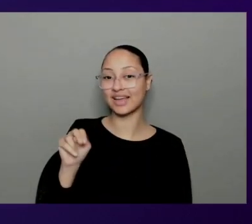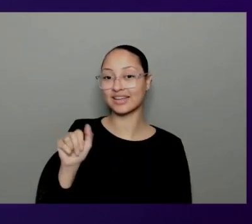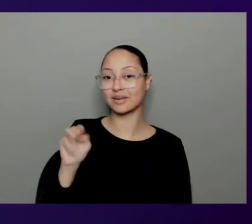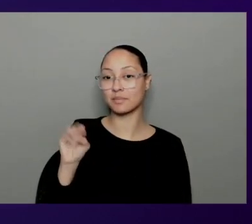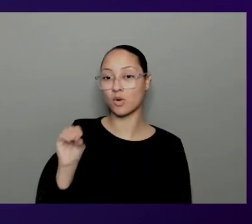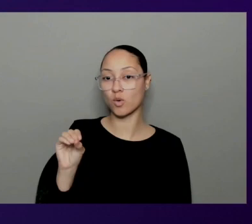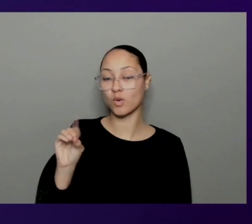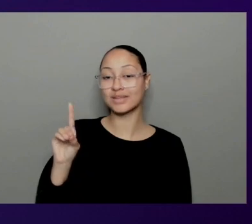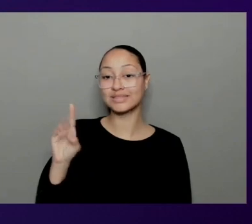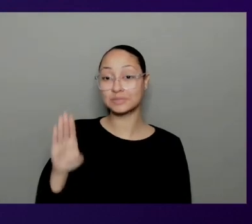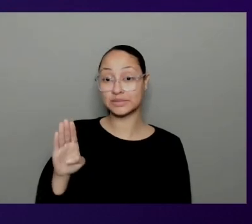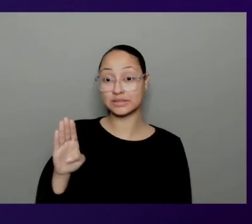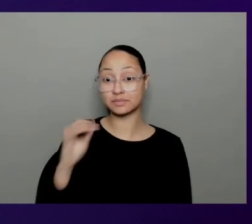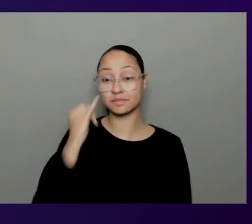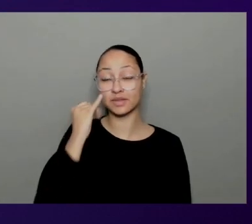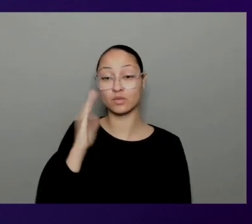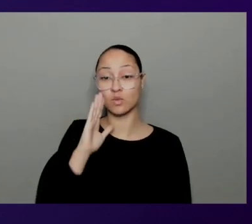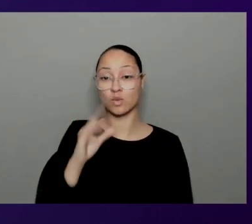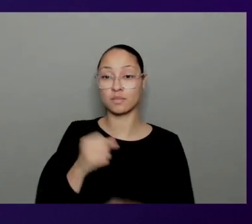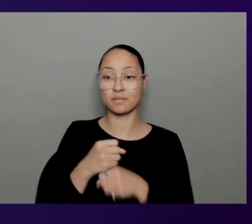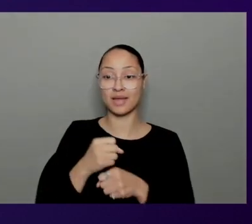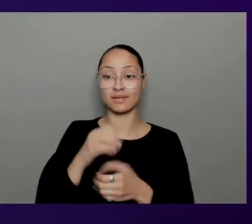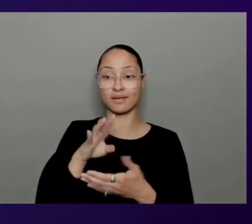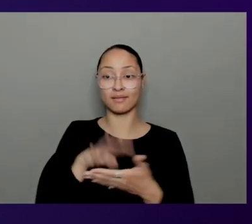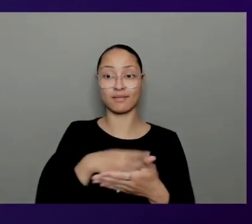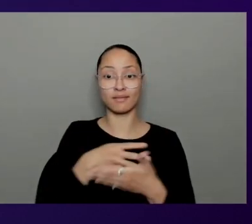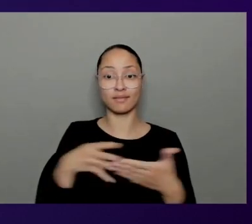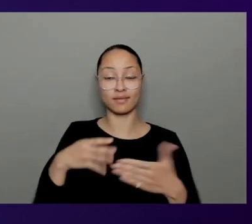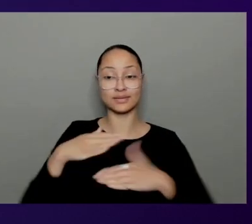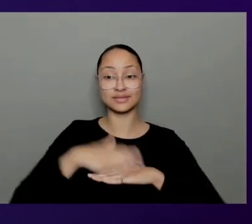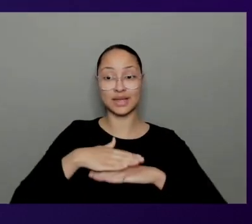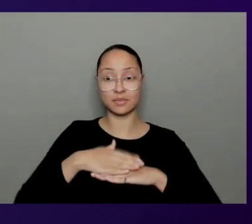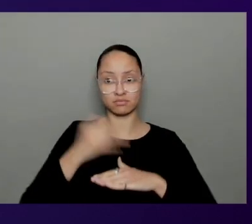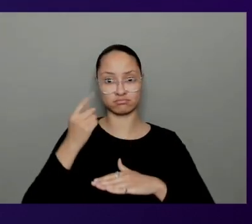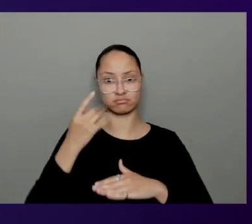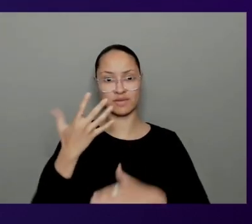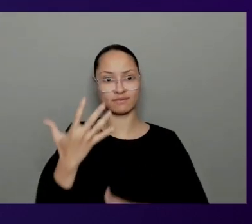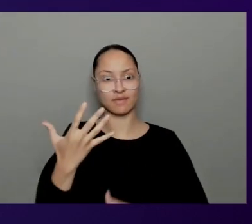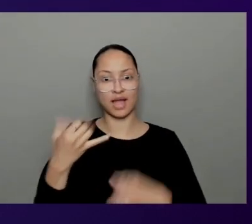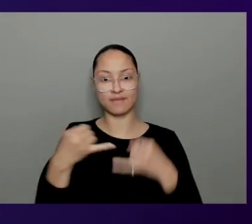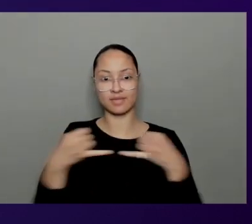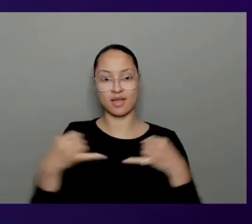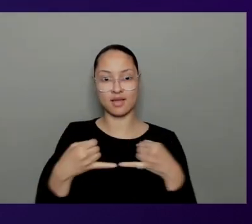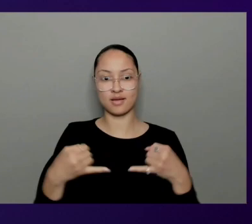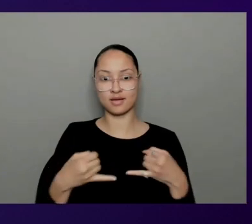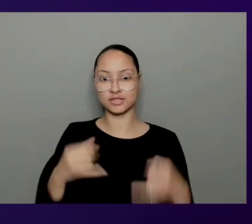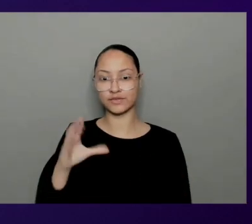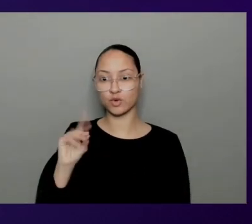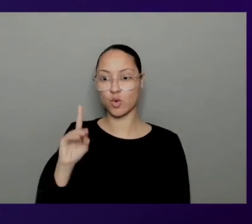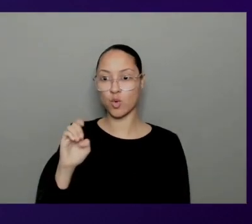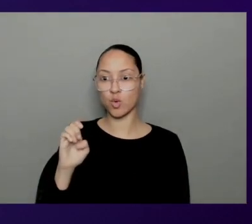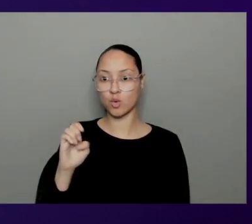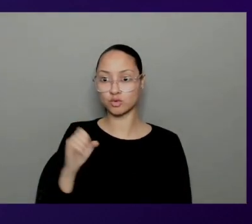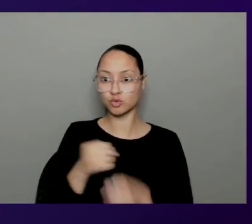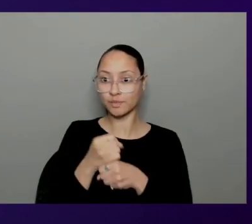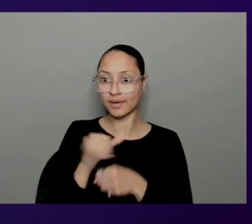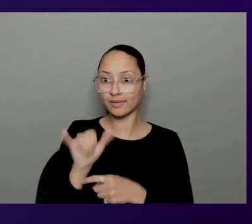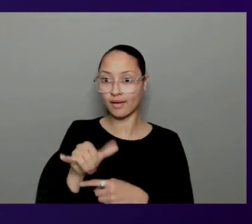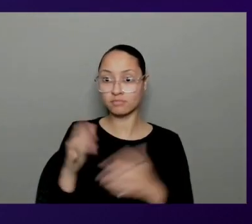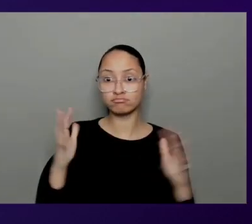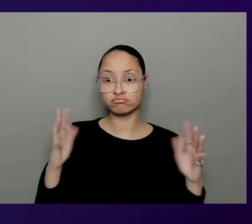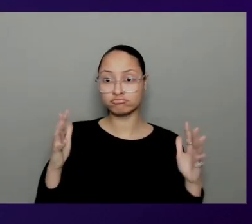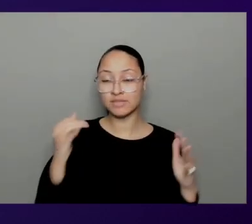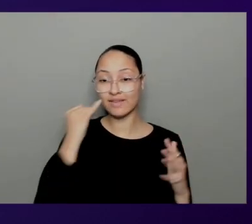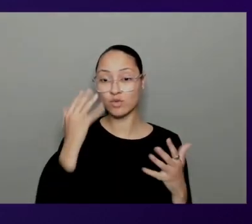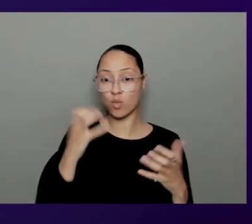a DynamoDB table, you can see it's 5 lines of code to create that. And if we want to add a global secondary index, we